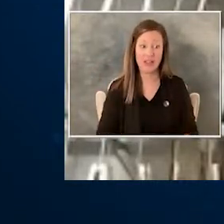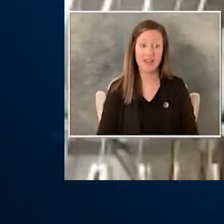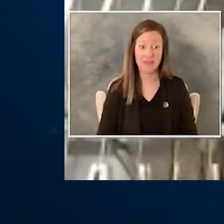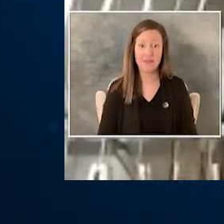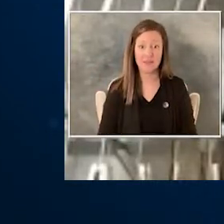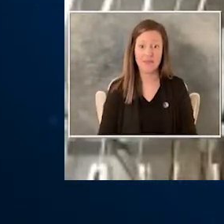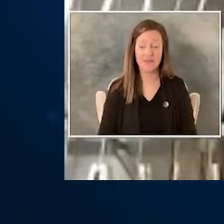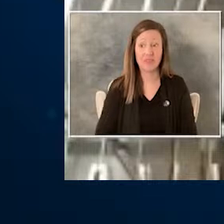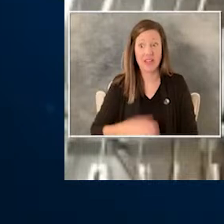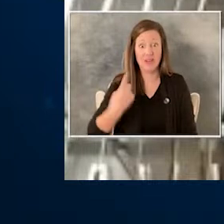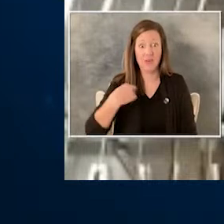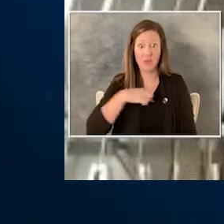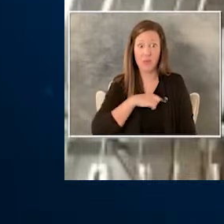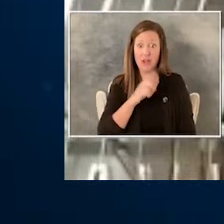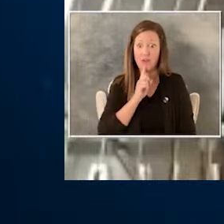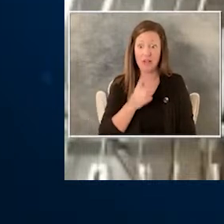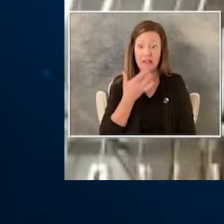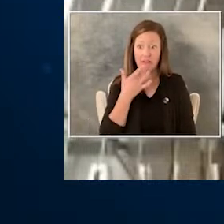pretty fortunate that